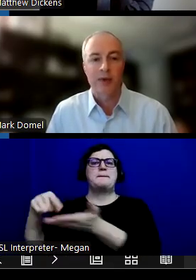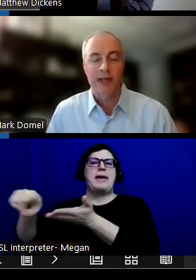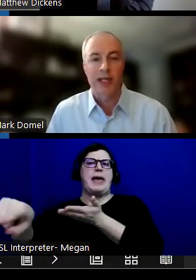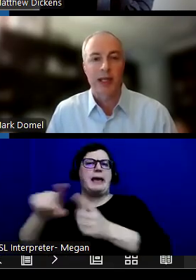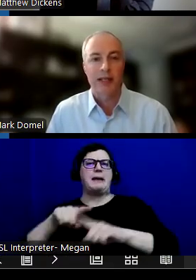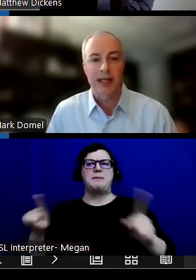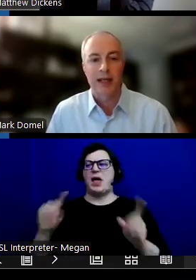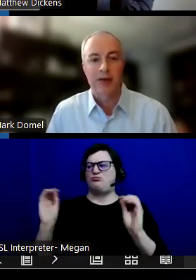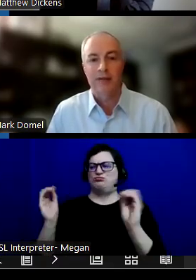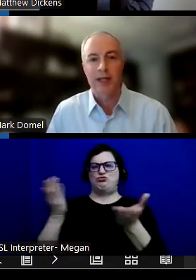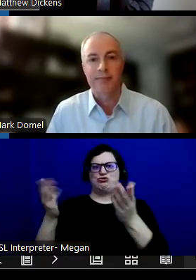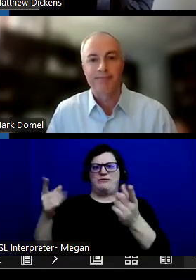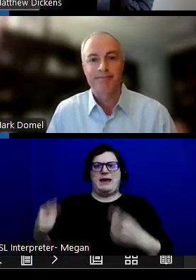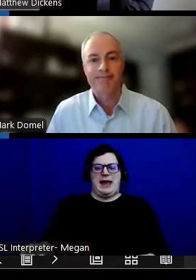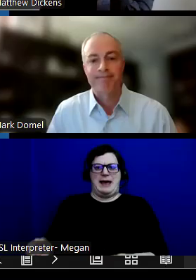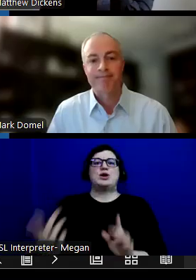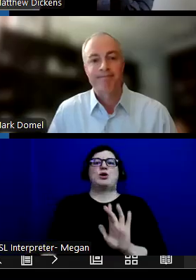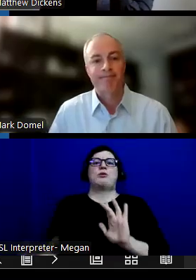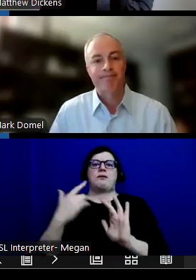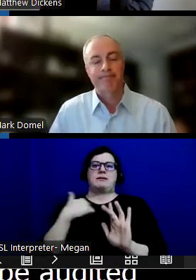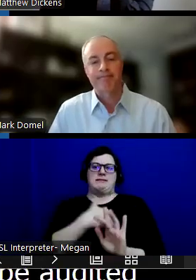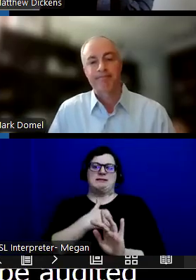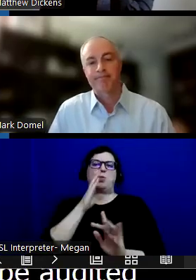us and we'll investigate and take any corrective action.